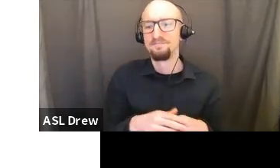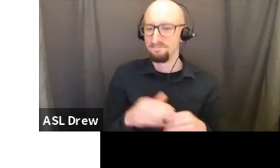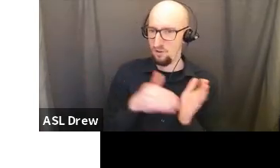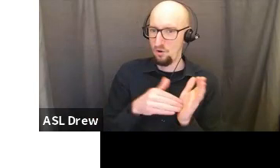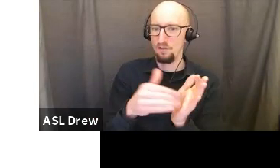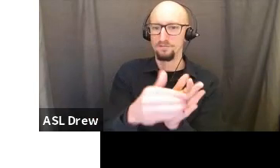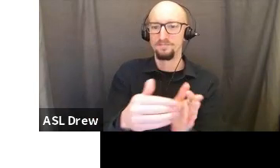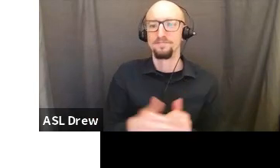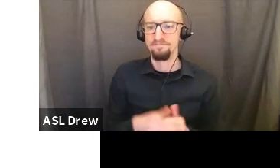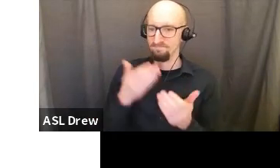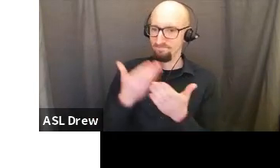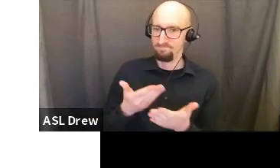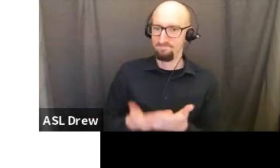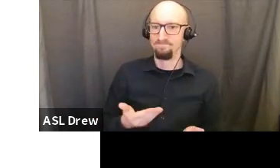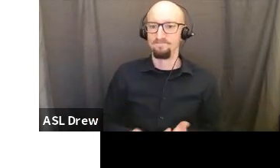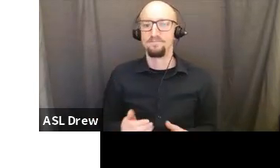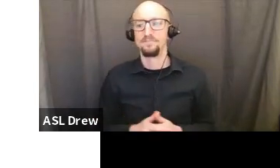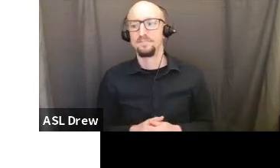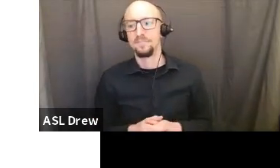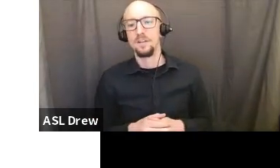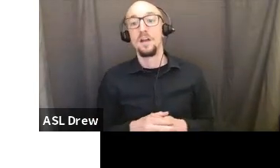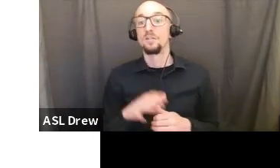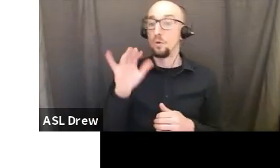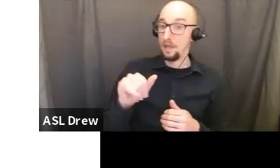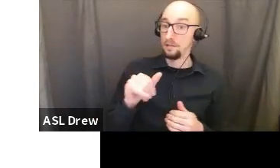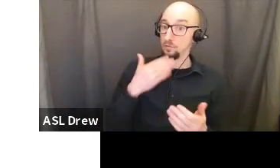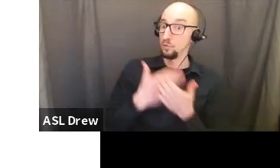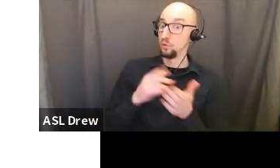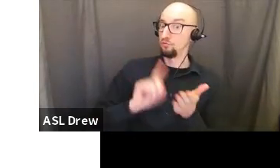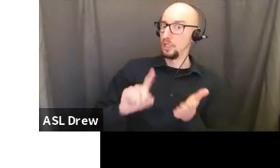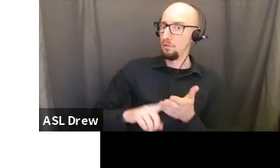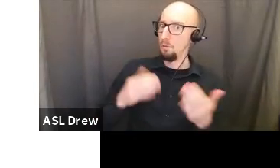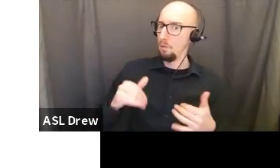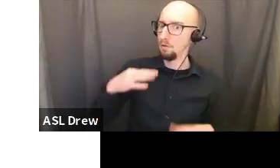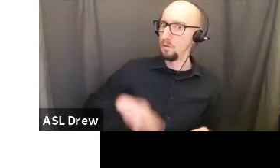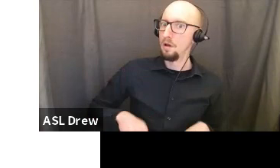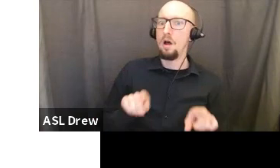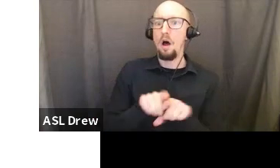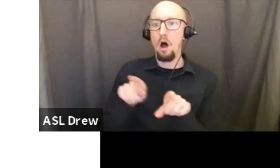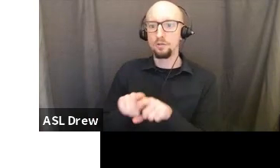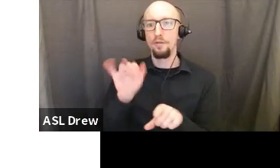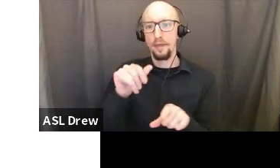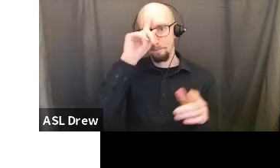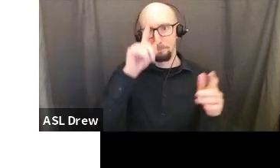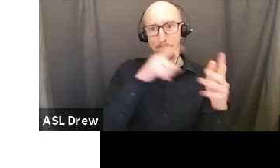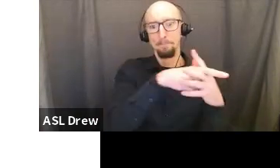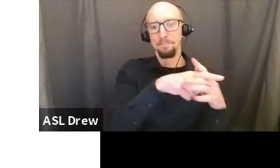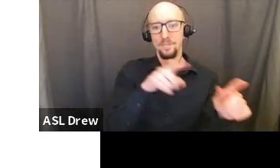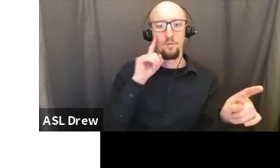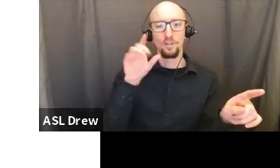also an important message for the broader Chicago community to